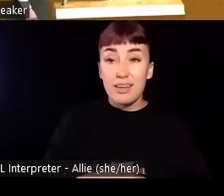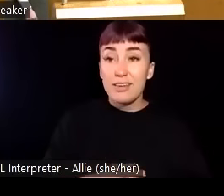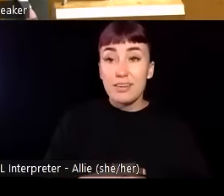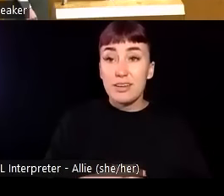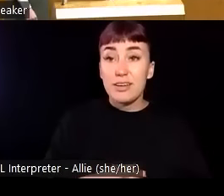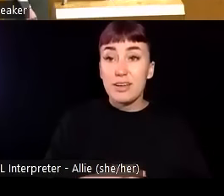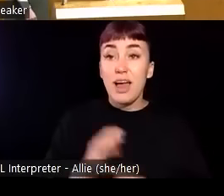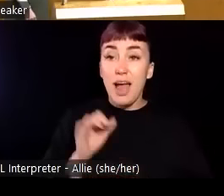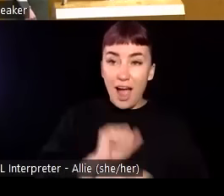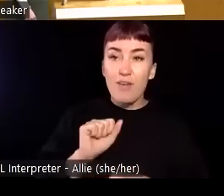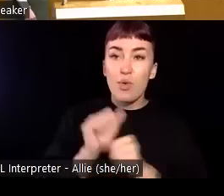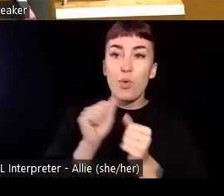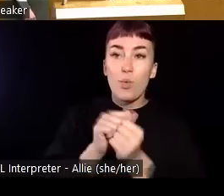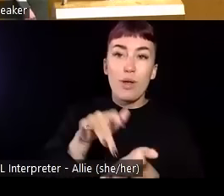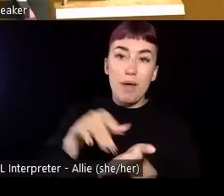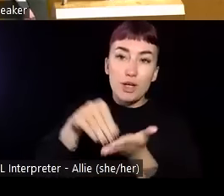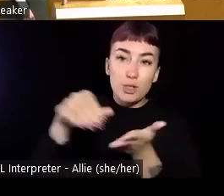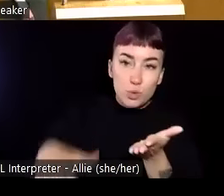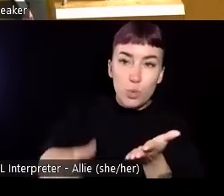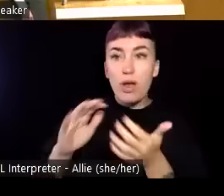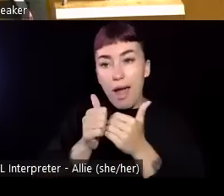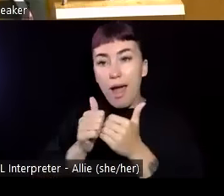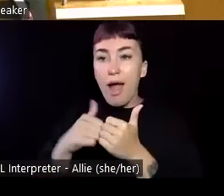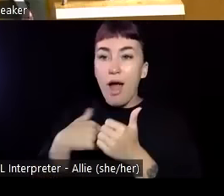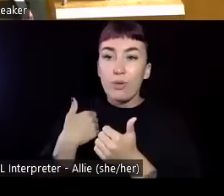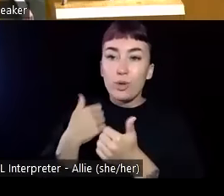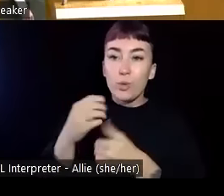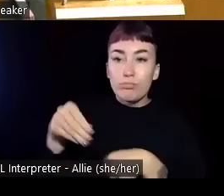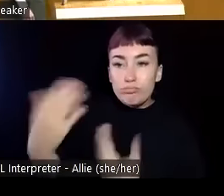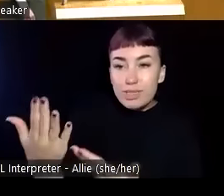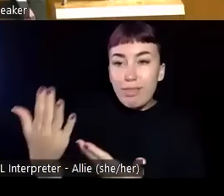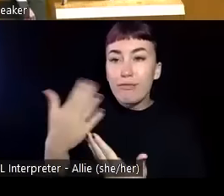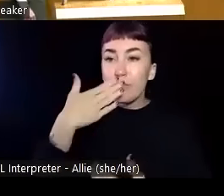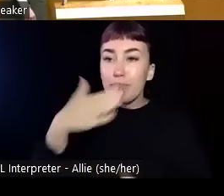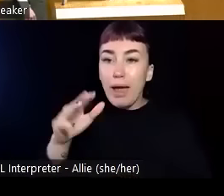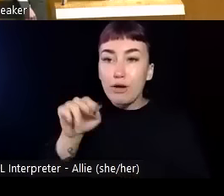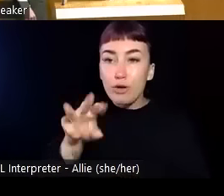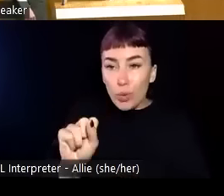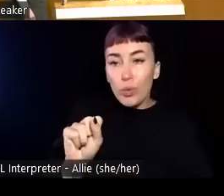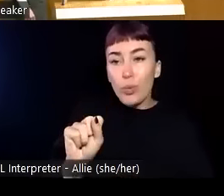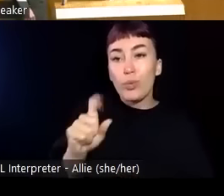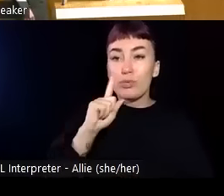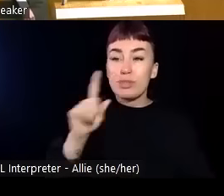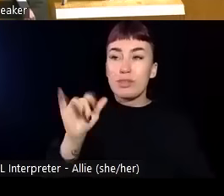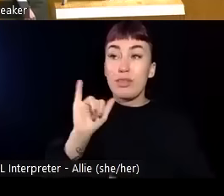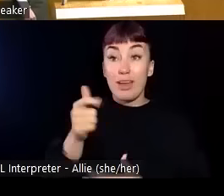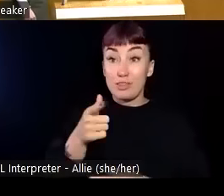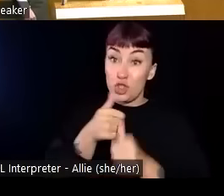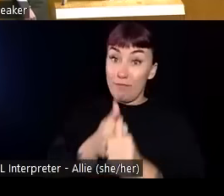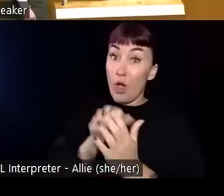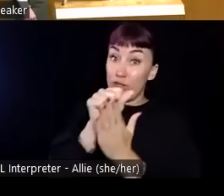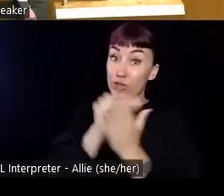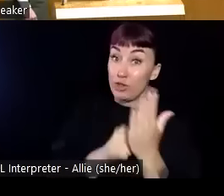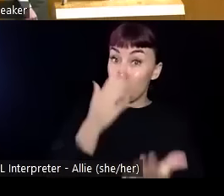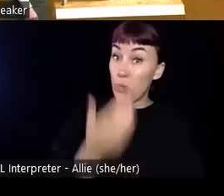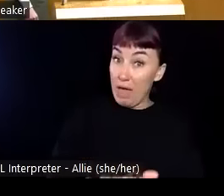So I've worked with medical students, you know, here's how you deliver bad news. And it was like, you know, she was following the script really well.